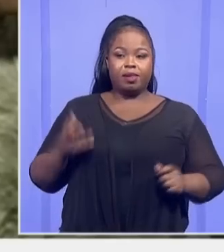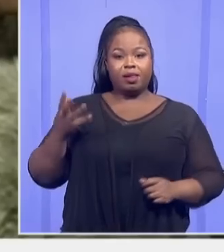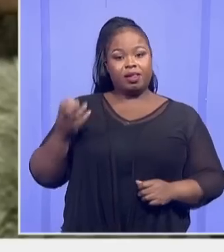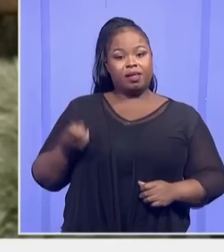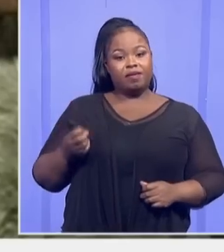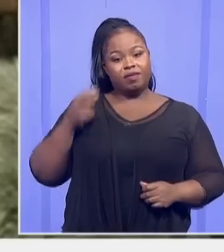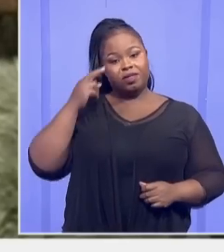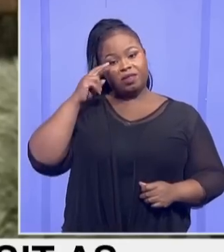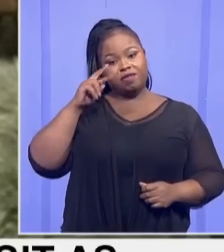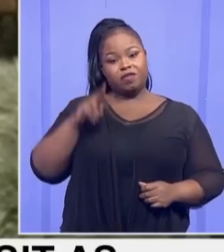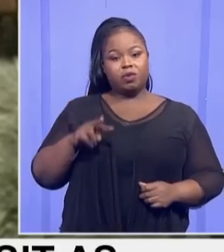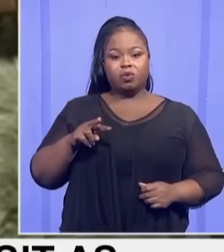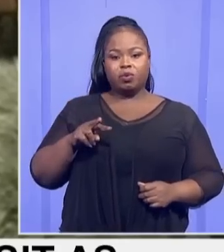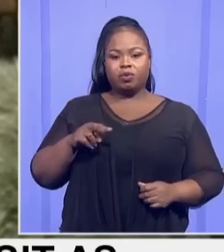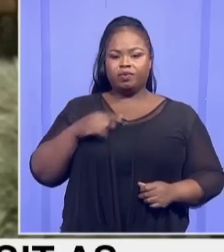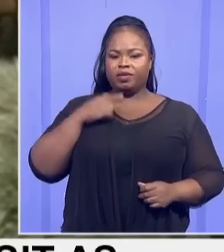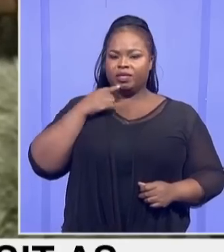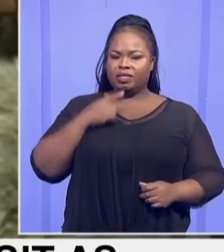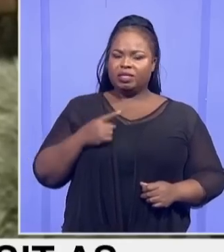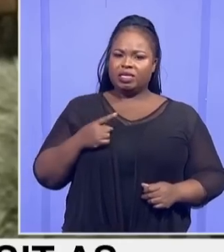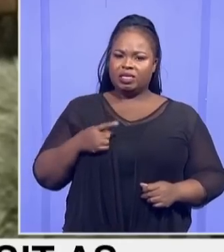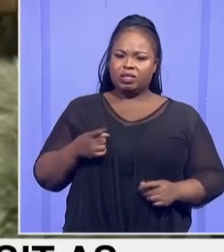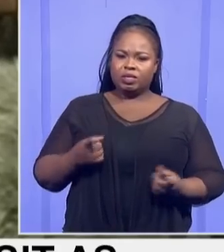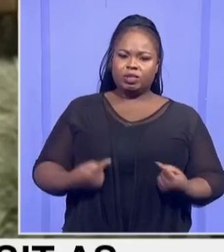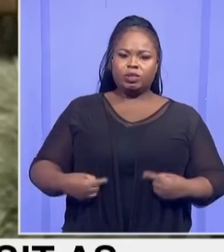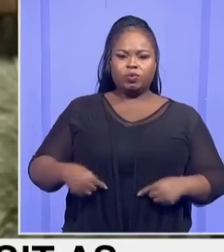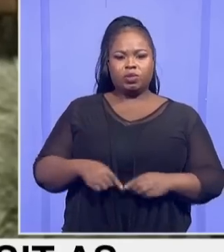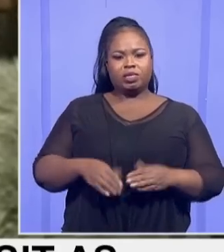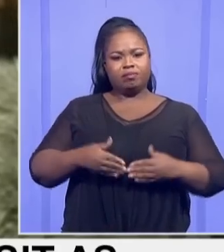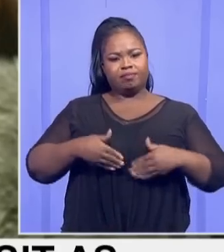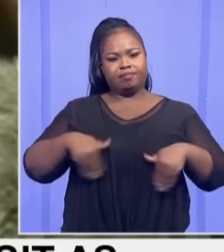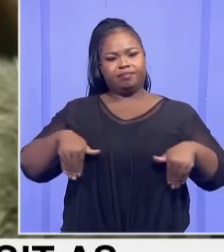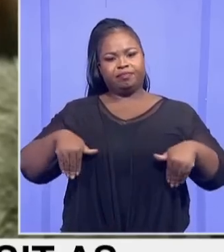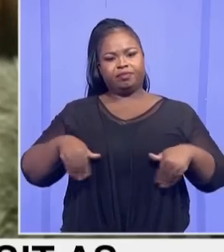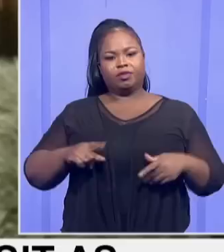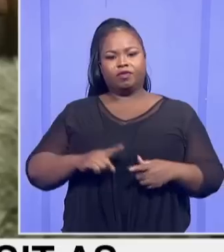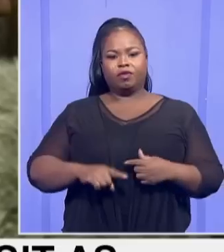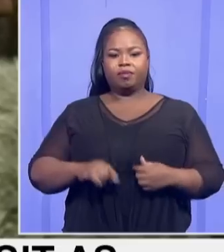now that we should distance ourselves from the ICC.